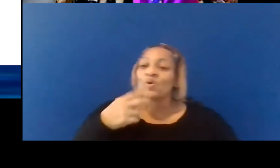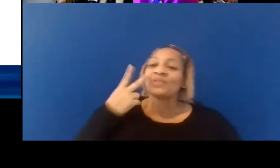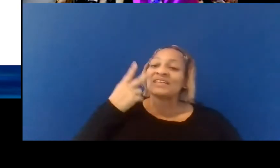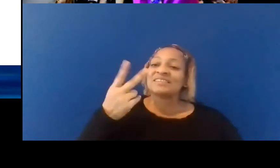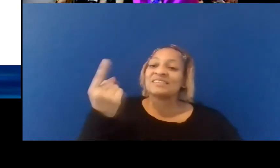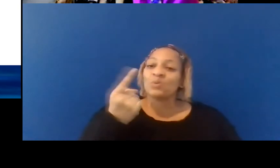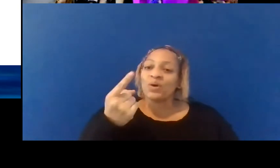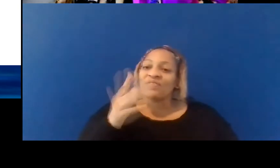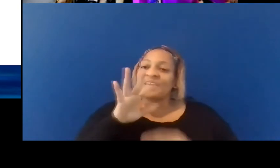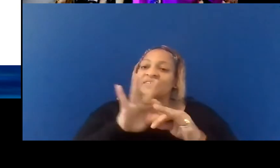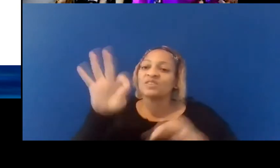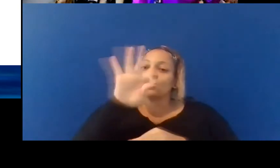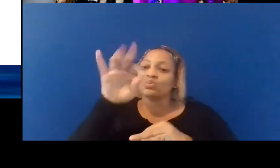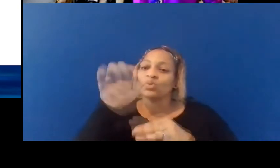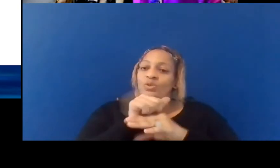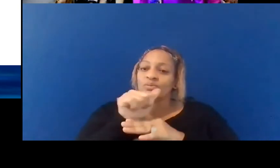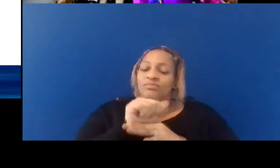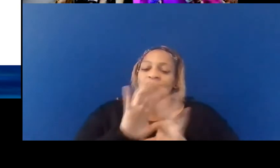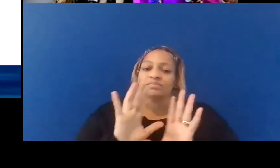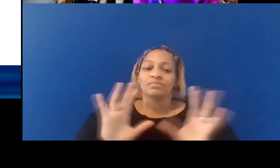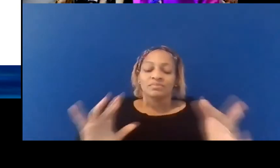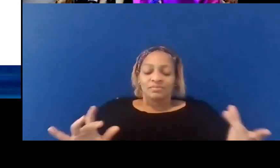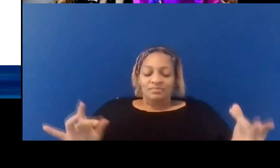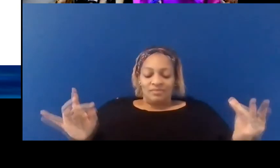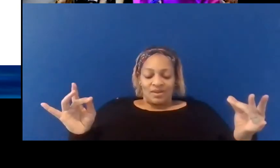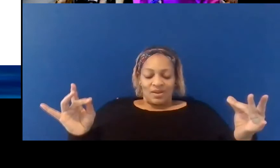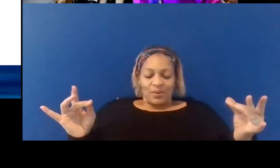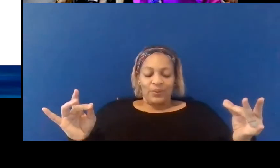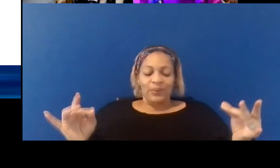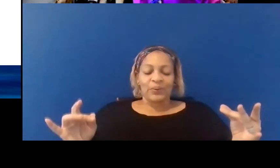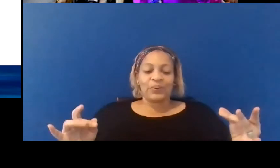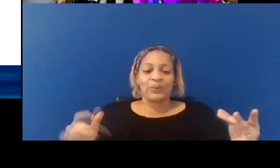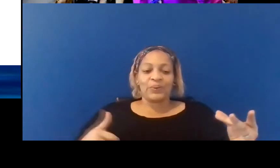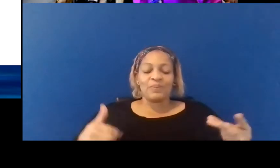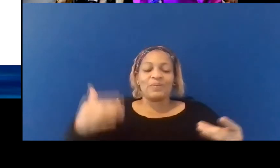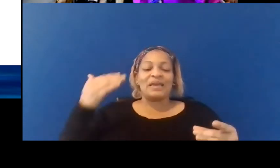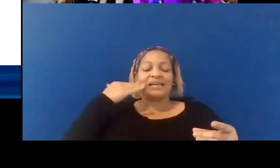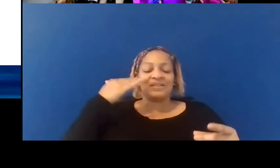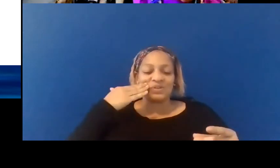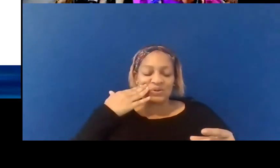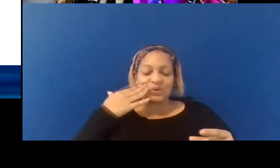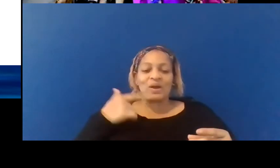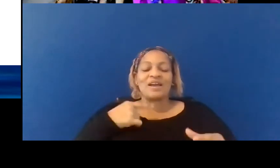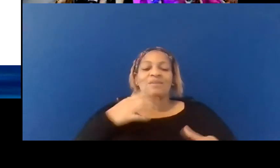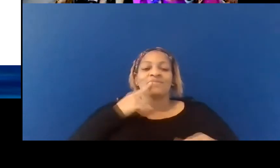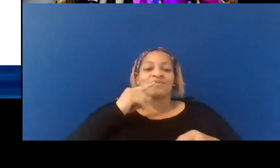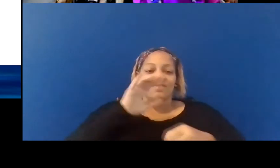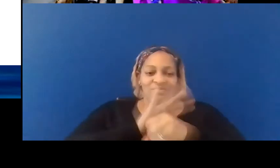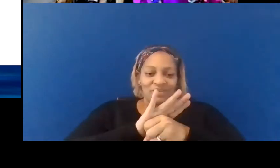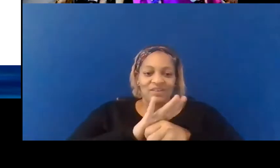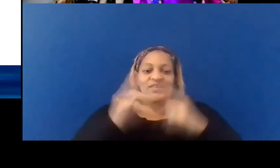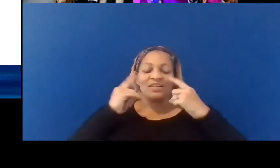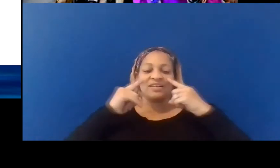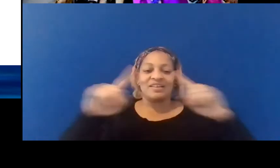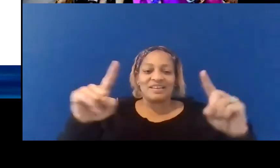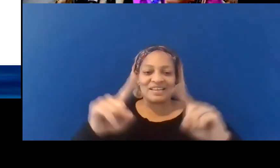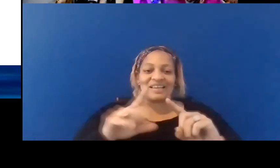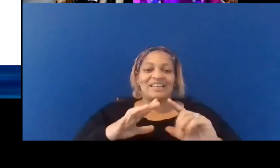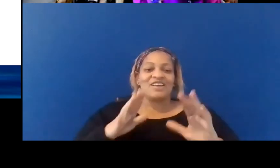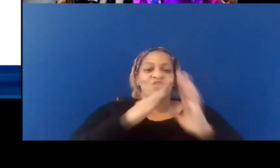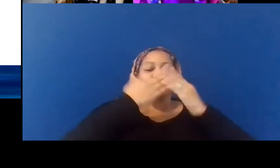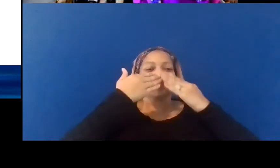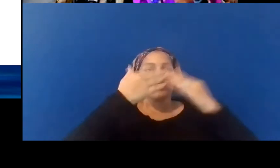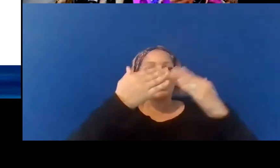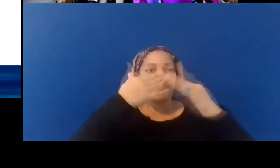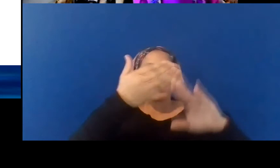is, so what I'm knowing, what I'm affirming, what I'm declaring, what I'm expressing gratitude for in this moment before I even make this